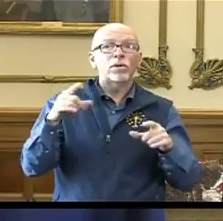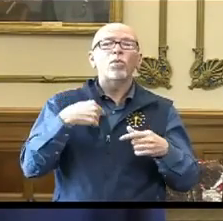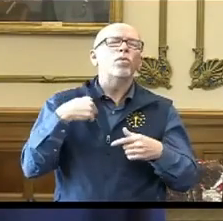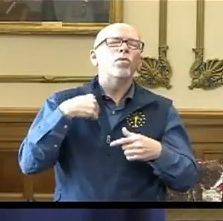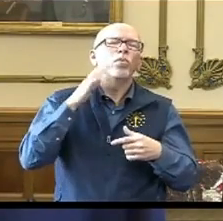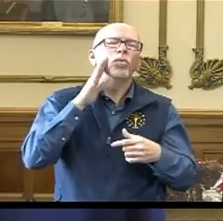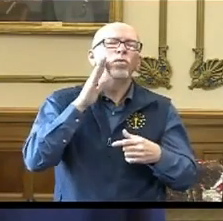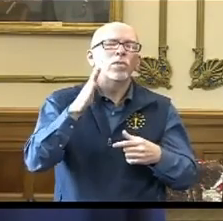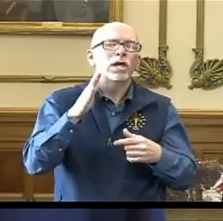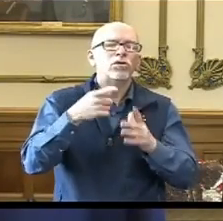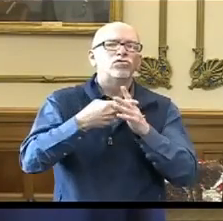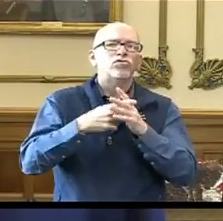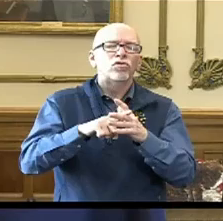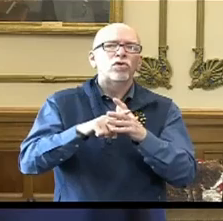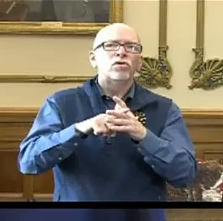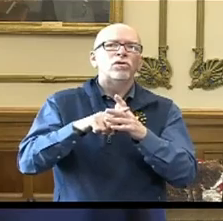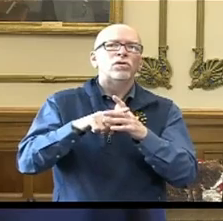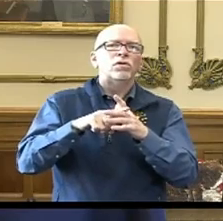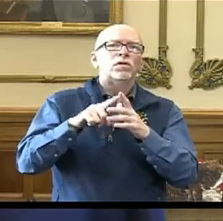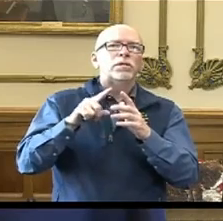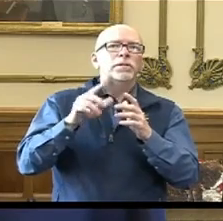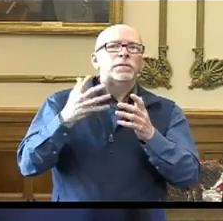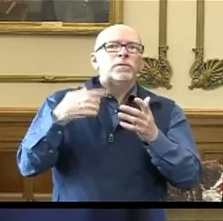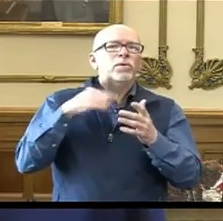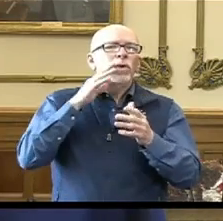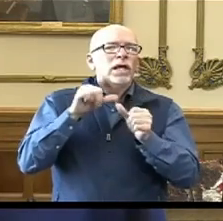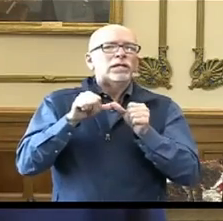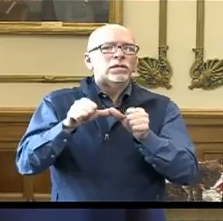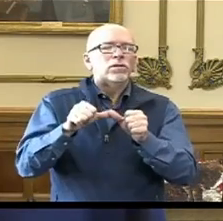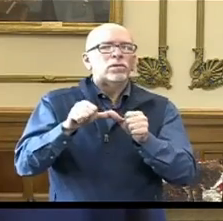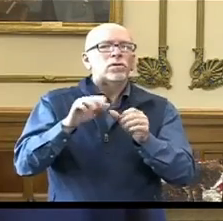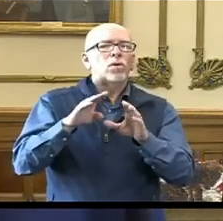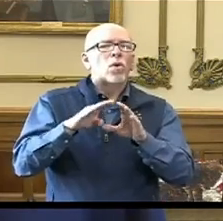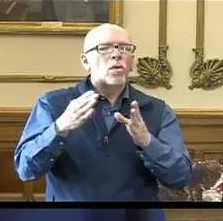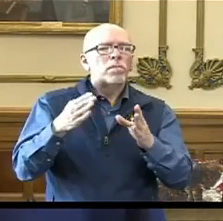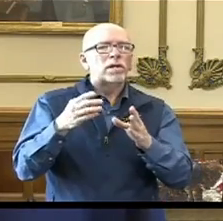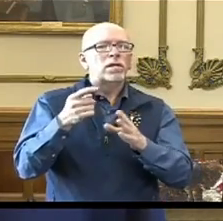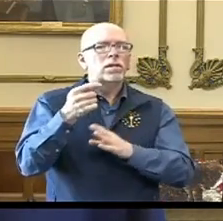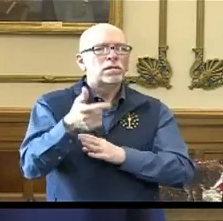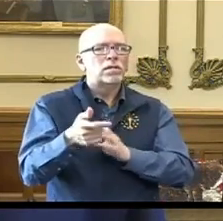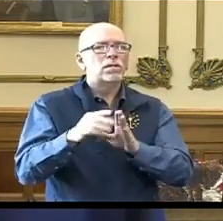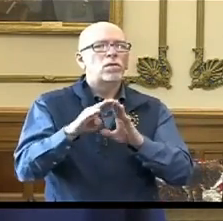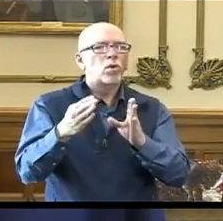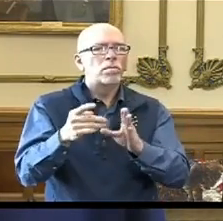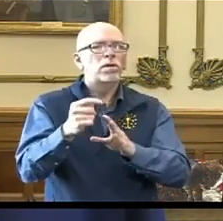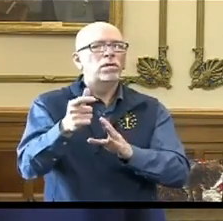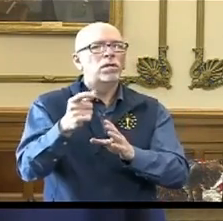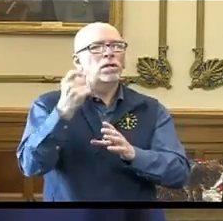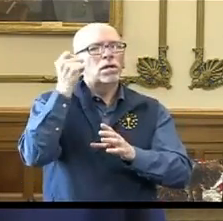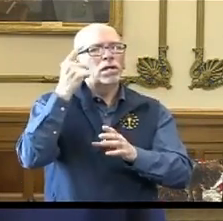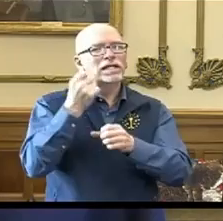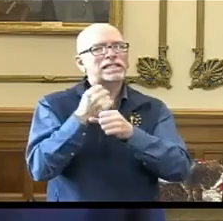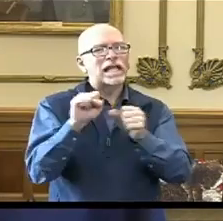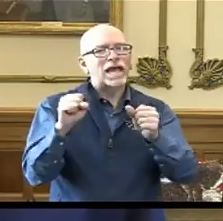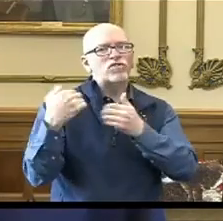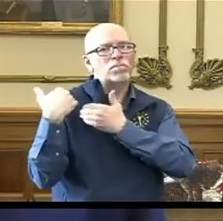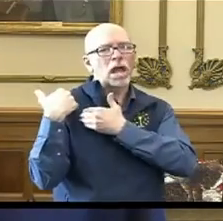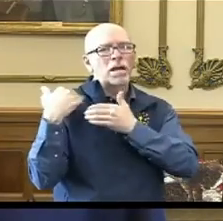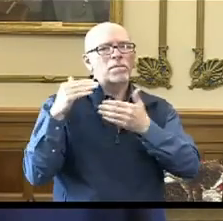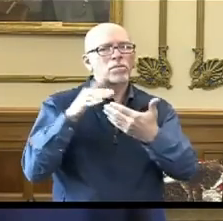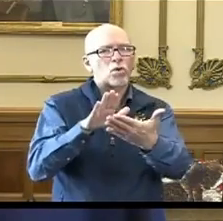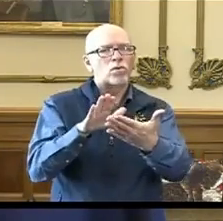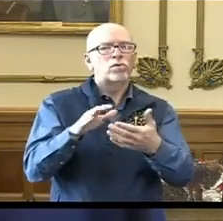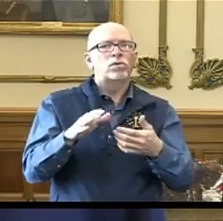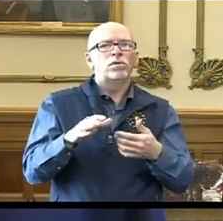will begin to continue to open up in a very responsible, safe way to the extent